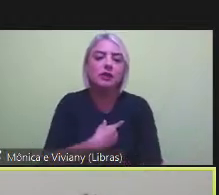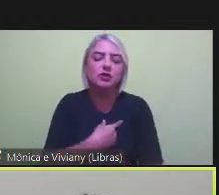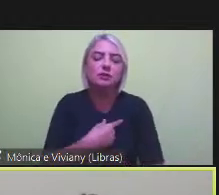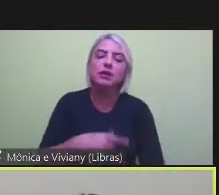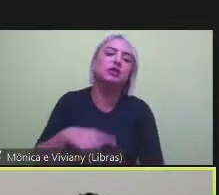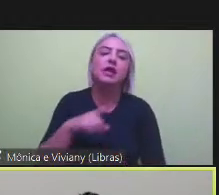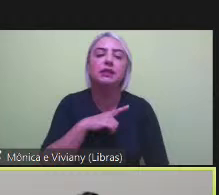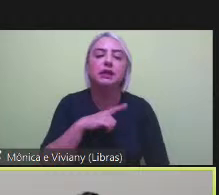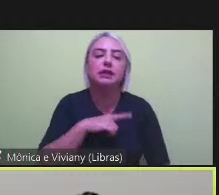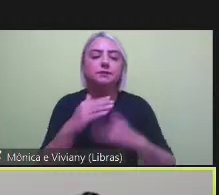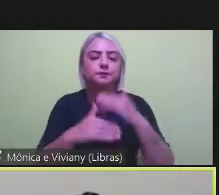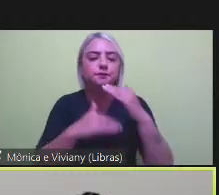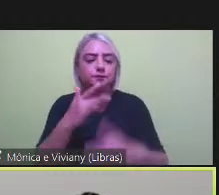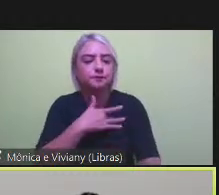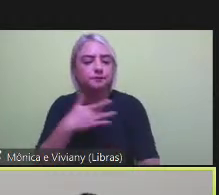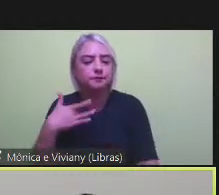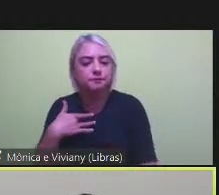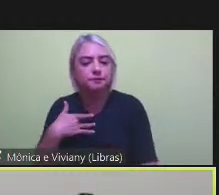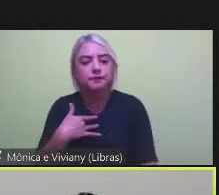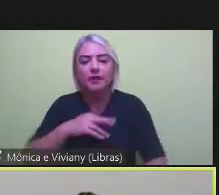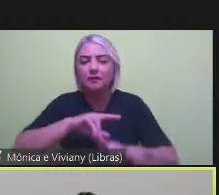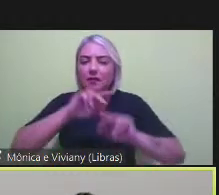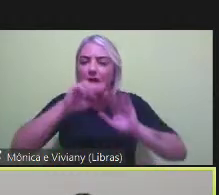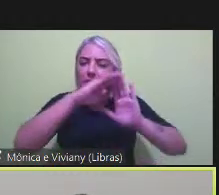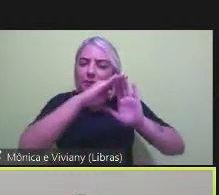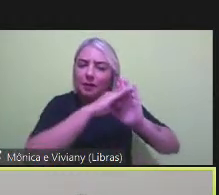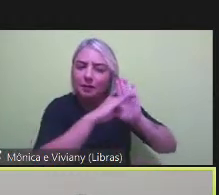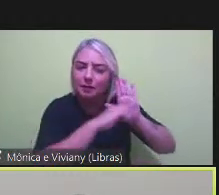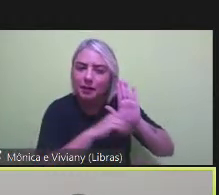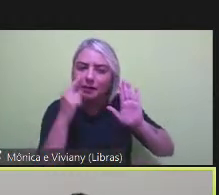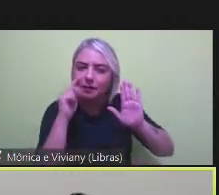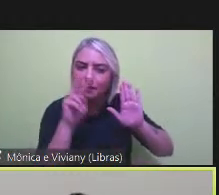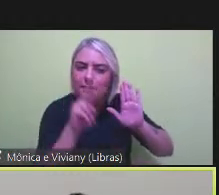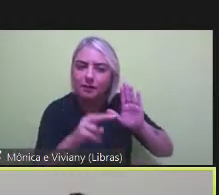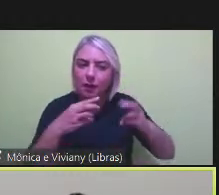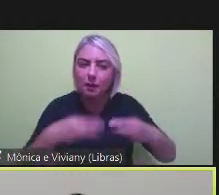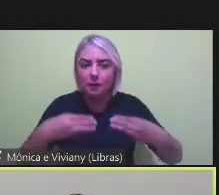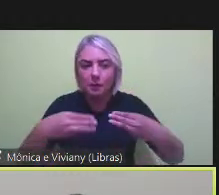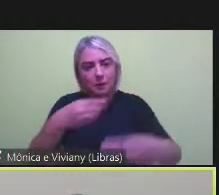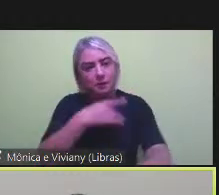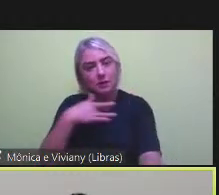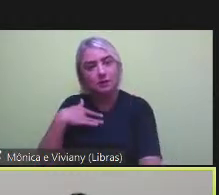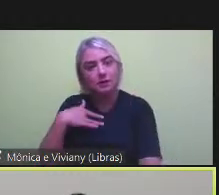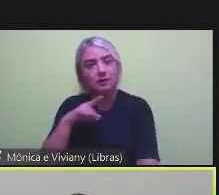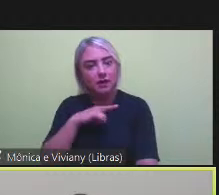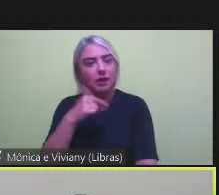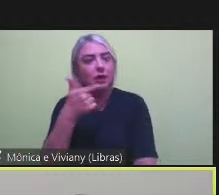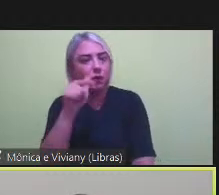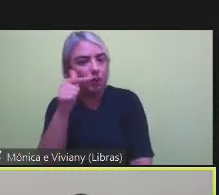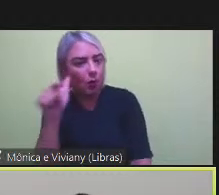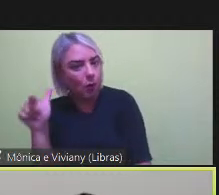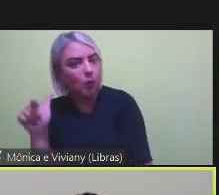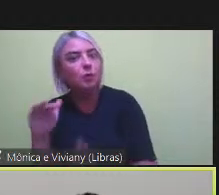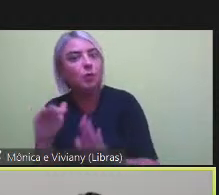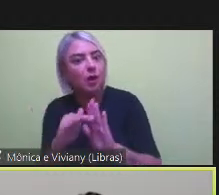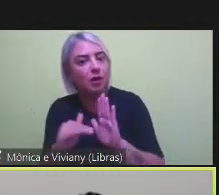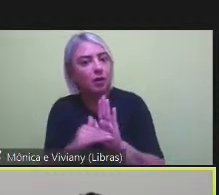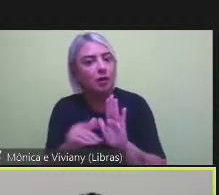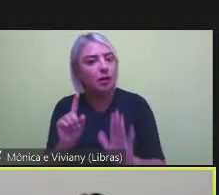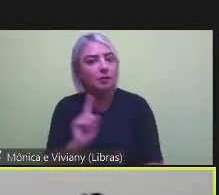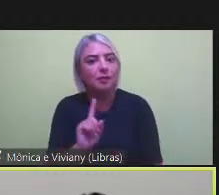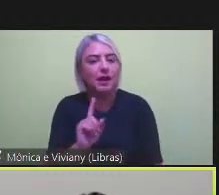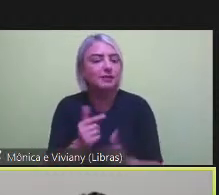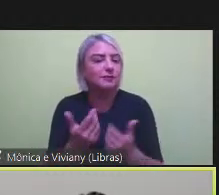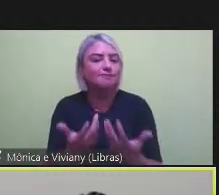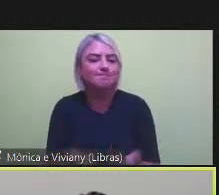NutriSUS, and things about vitamin A. When we look through the Ministry of Health, there are other